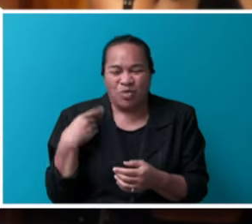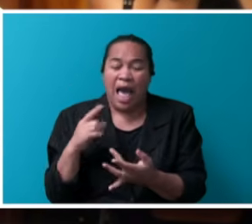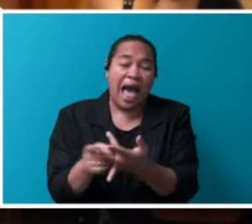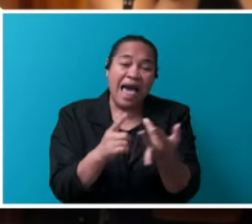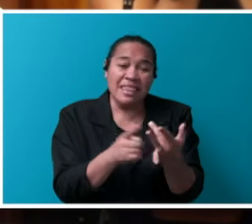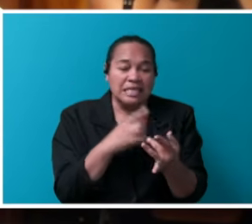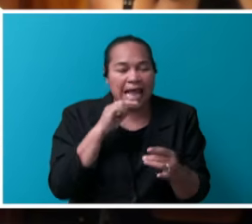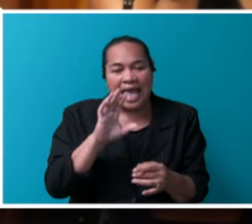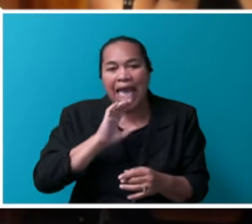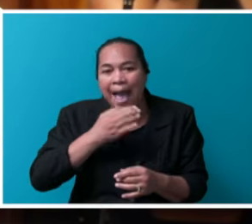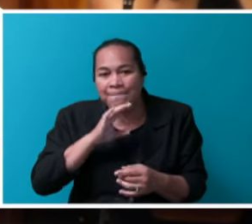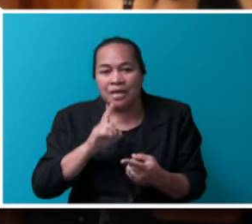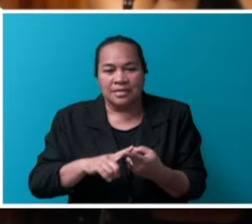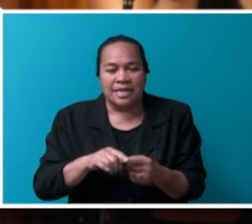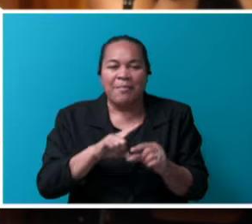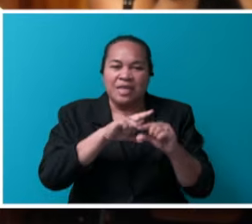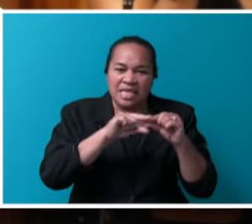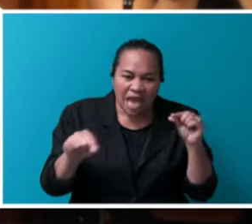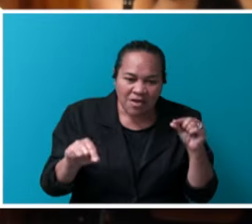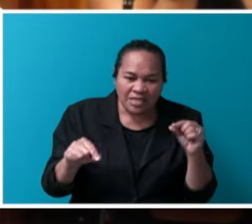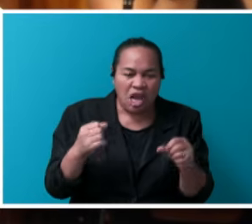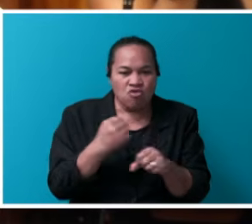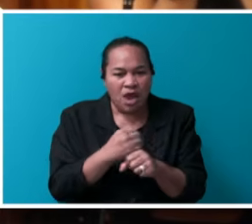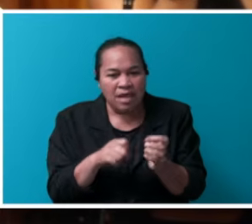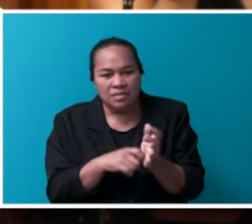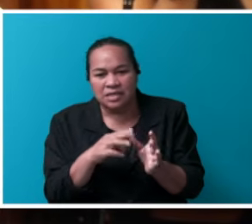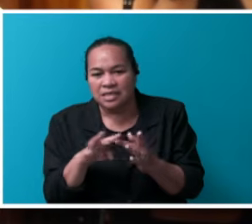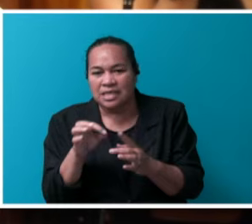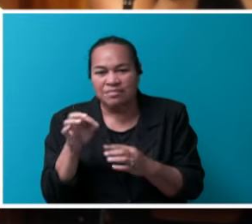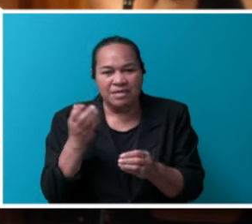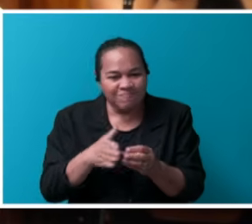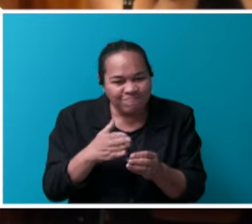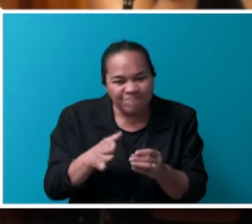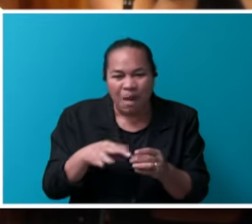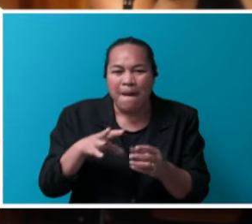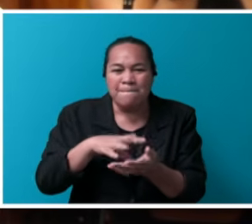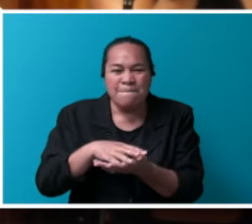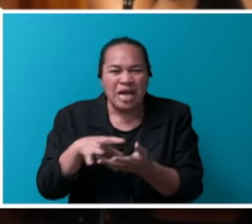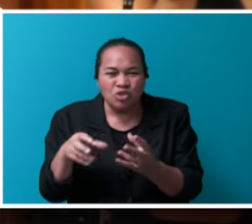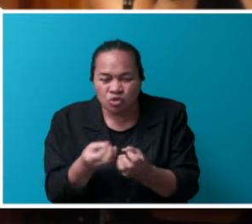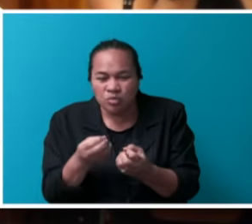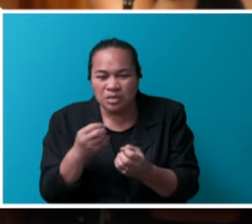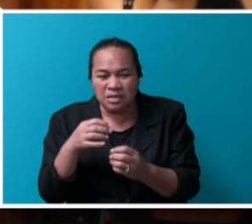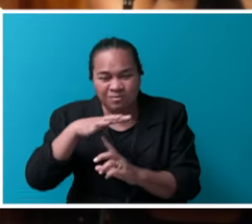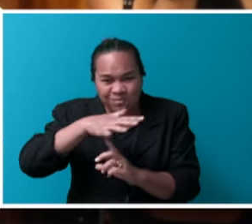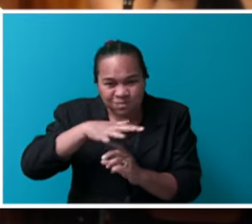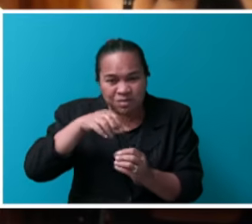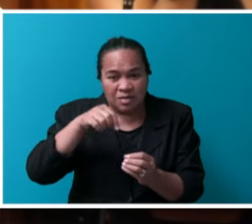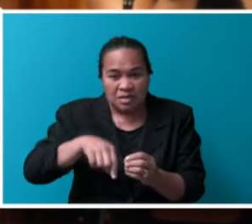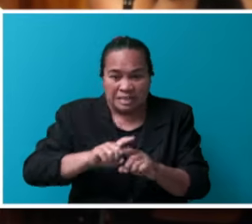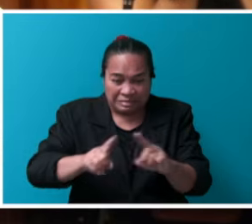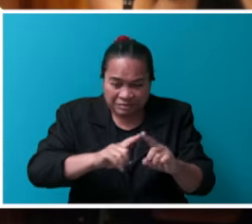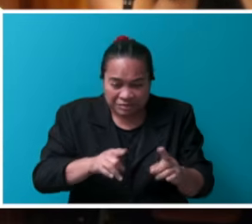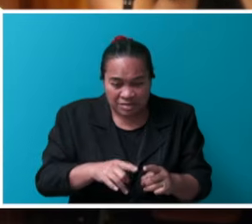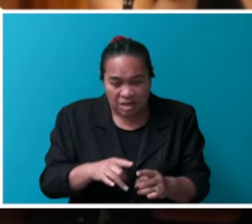like apples, carrots, grapes, oranges, pears, celery, capsicums, mushrooms, kiwi fruits, cauliflower, broccoli, nuts, etc. not